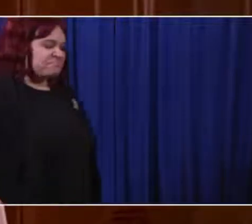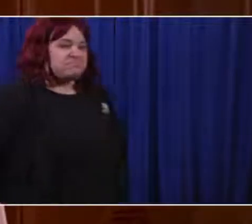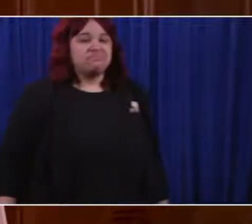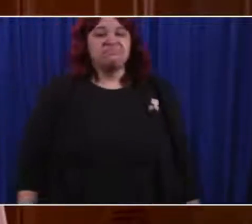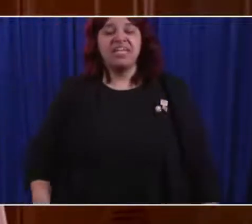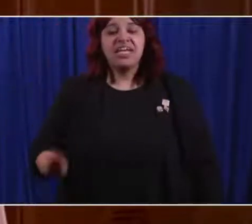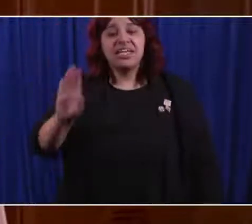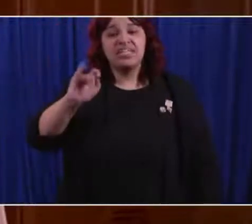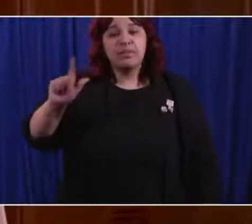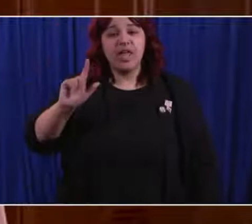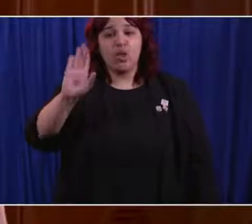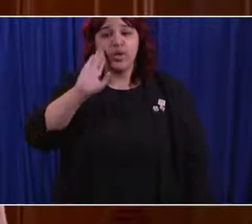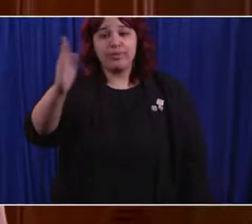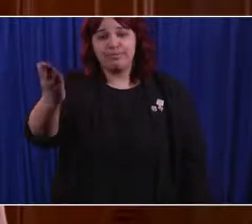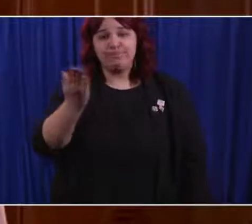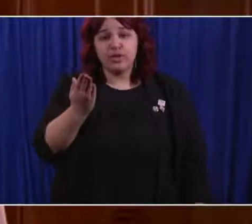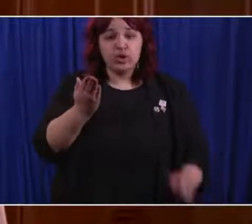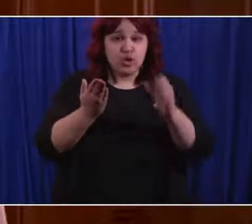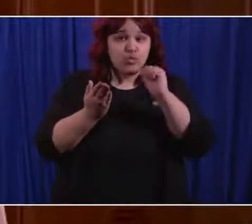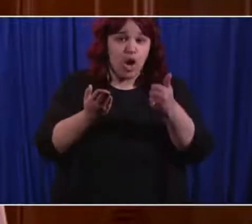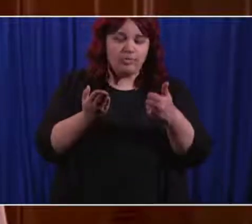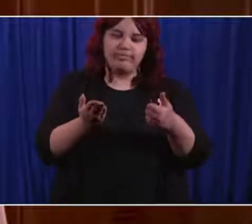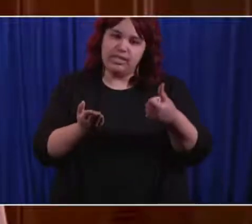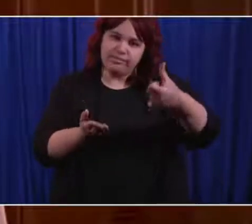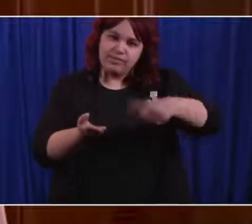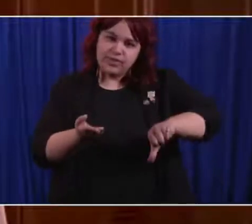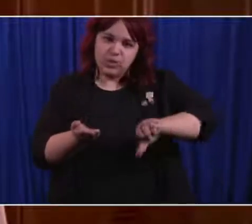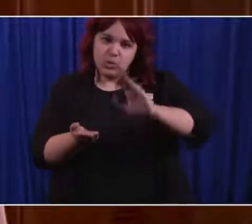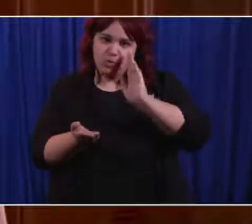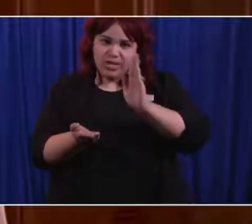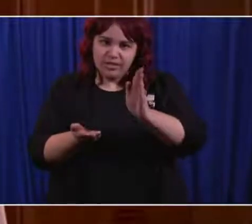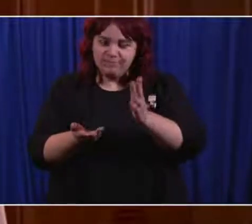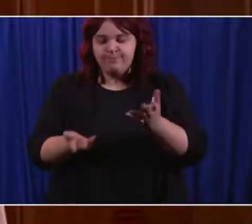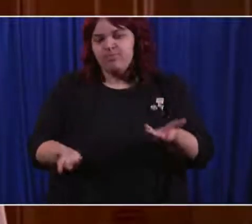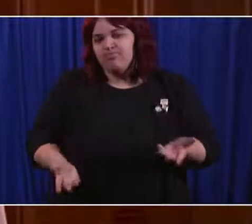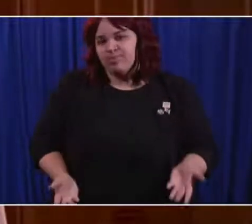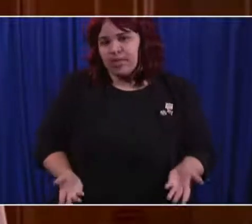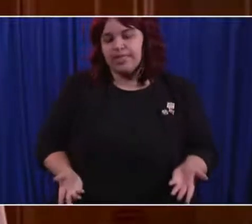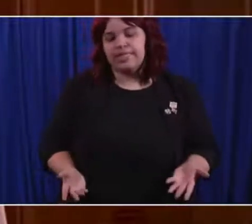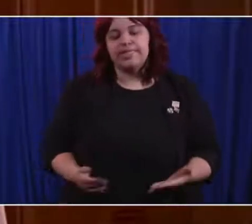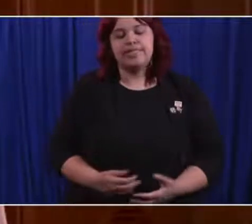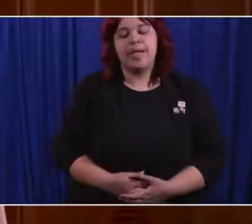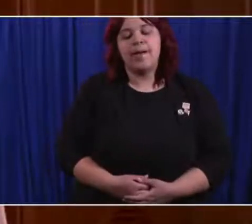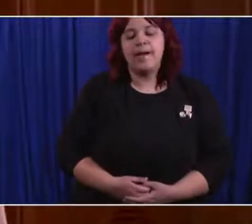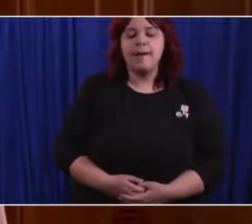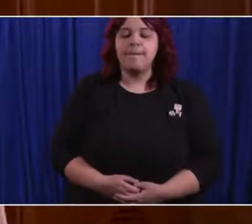And keep in mind, and keep it just, as you know, Kevin,